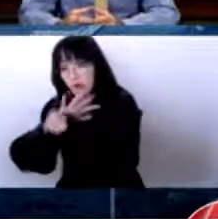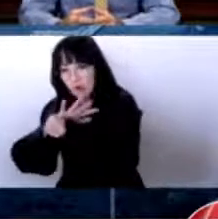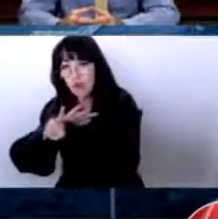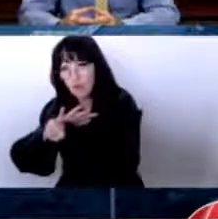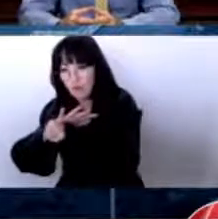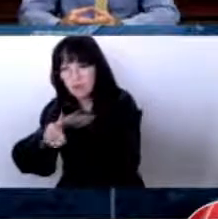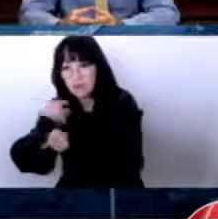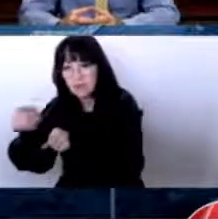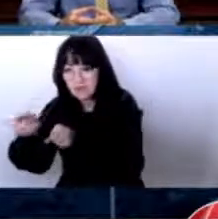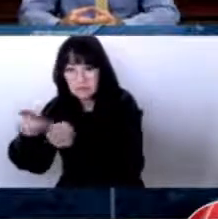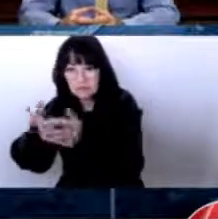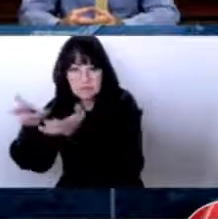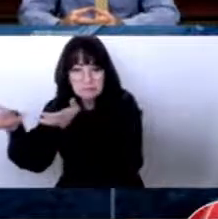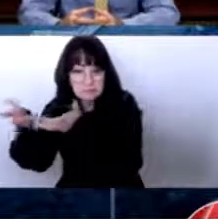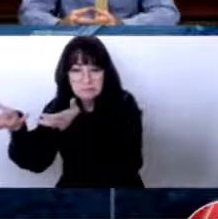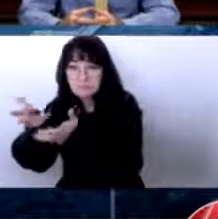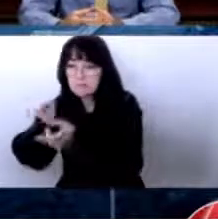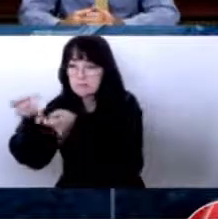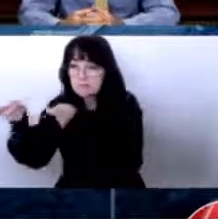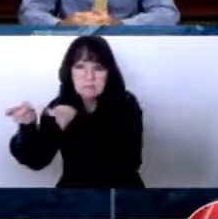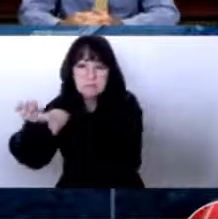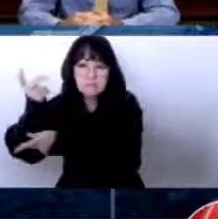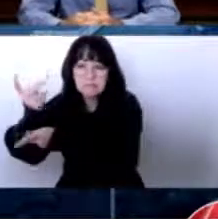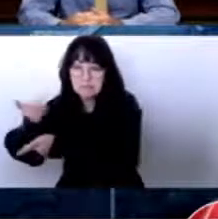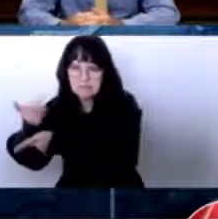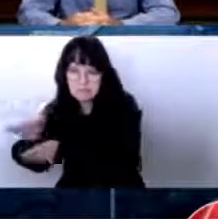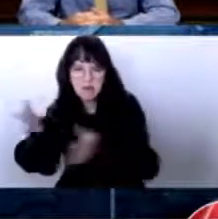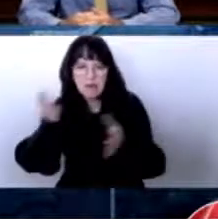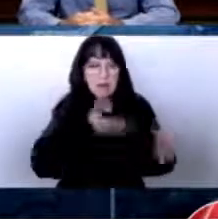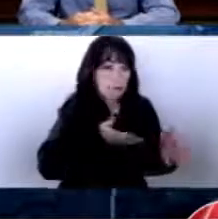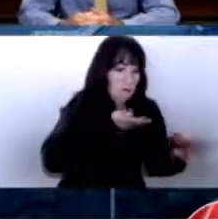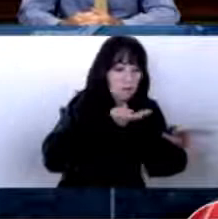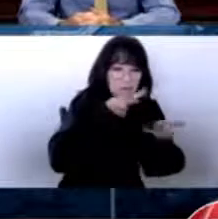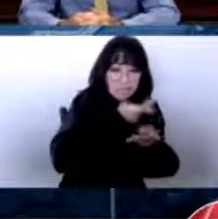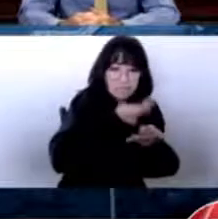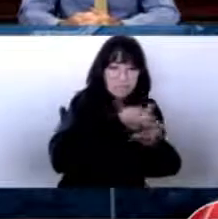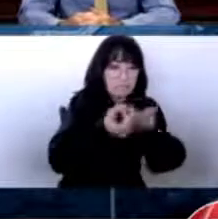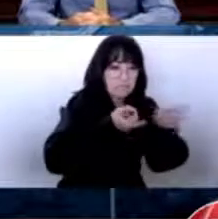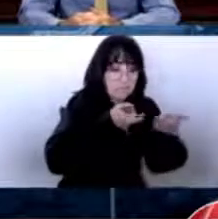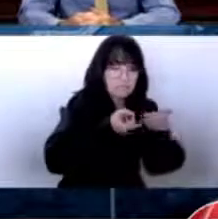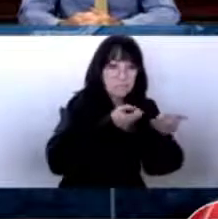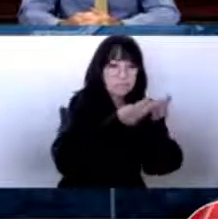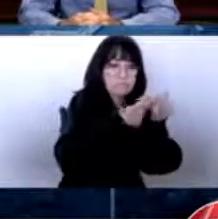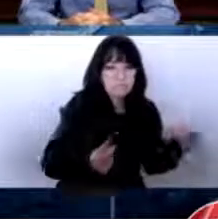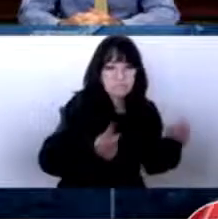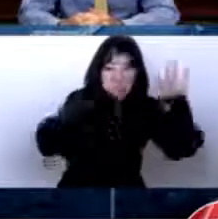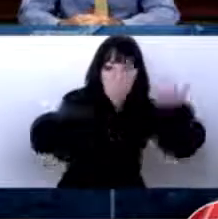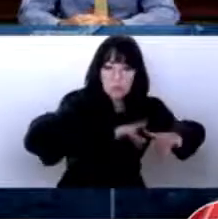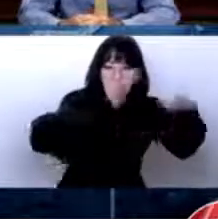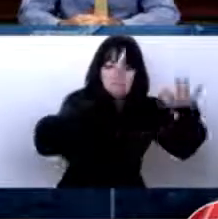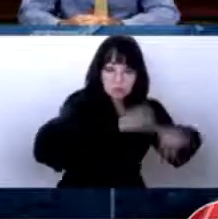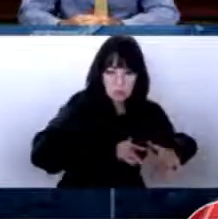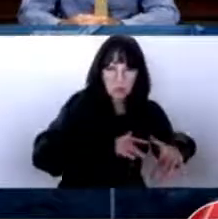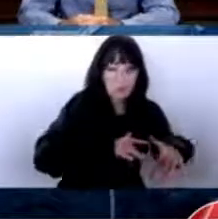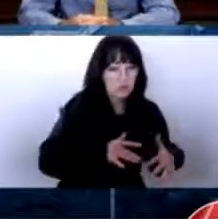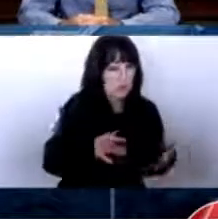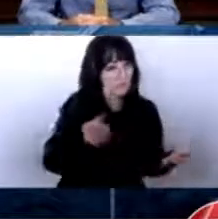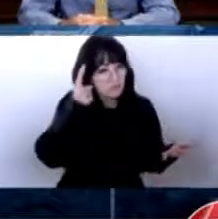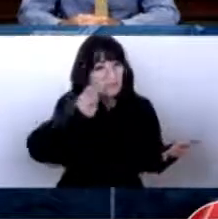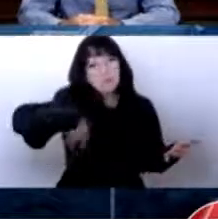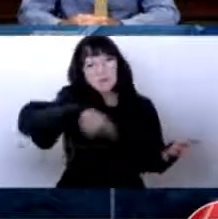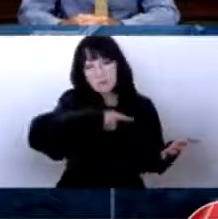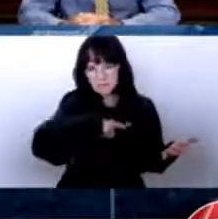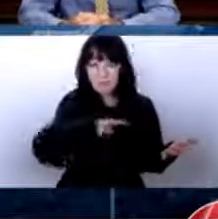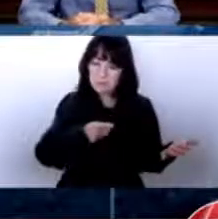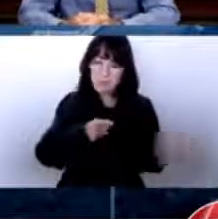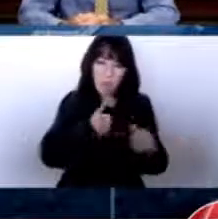hopefully, and if we can pull together, everybody take individual responsibility and avoid large crowds, wear